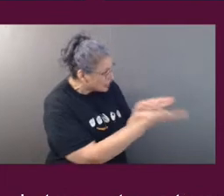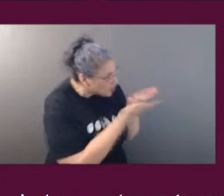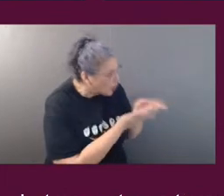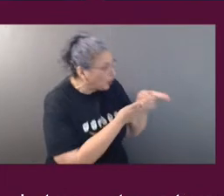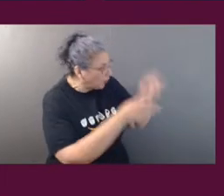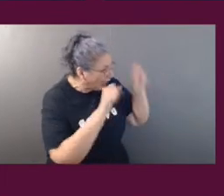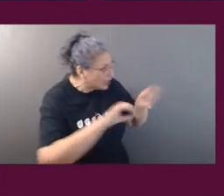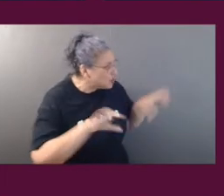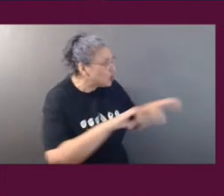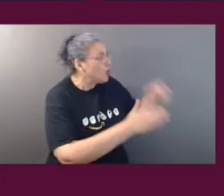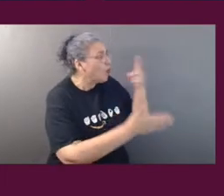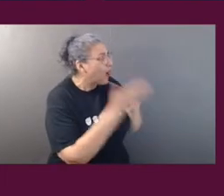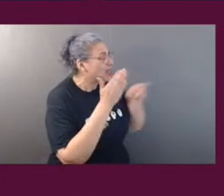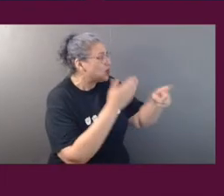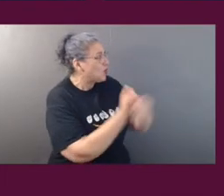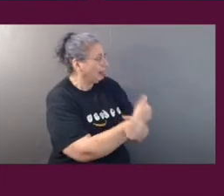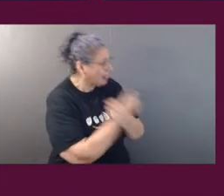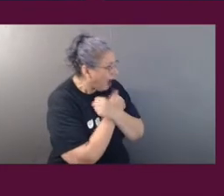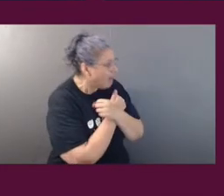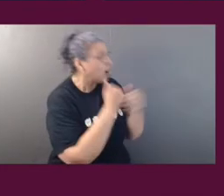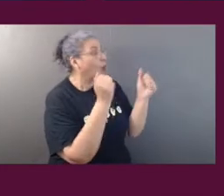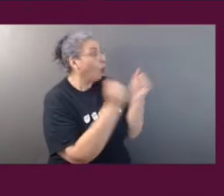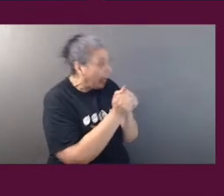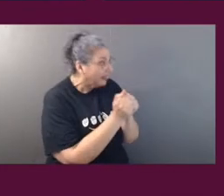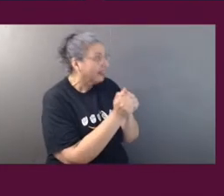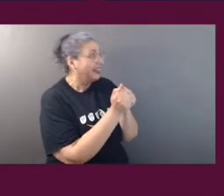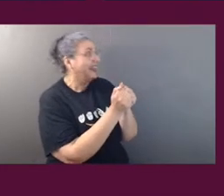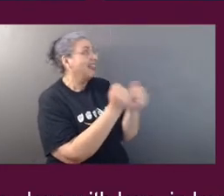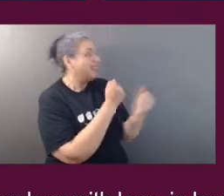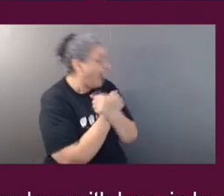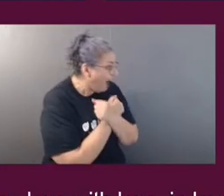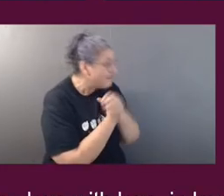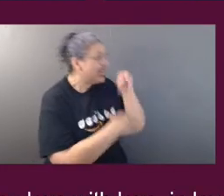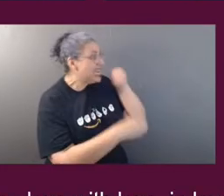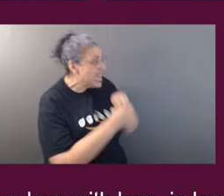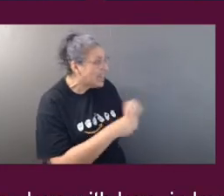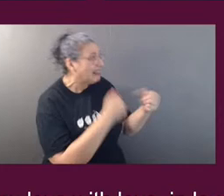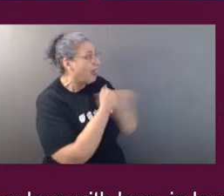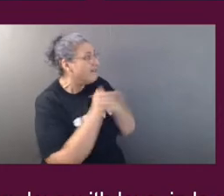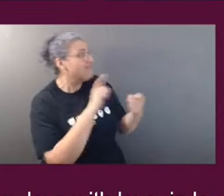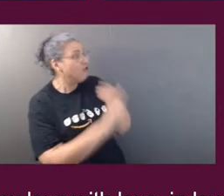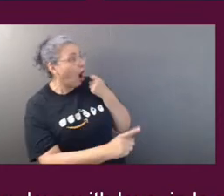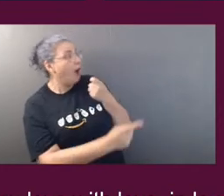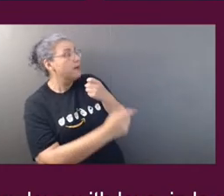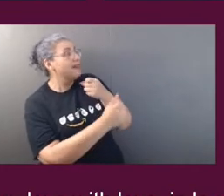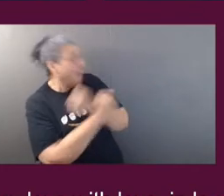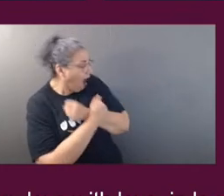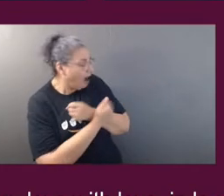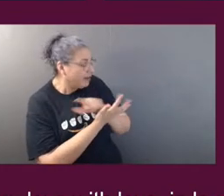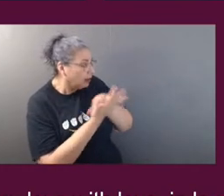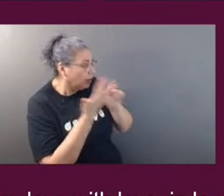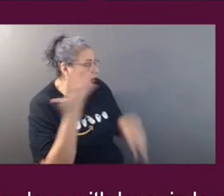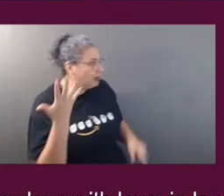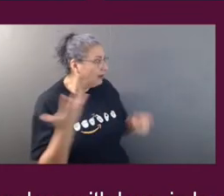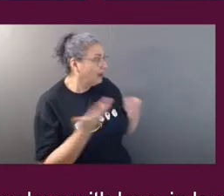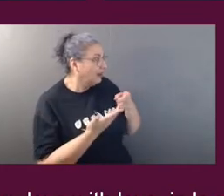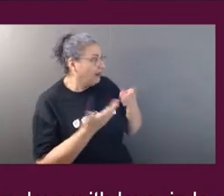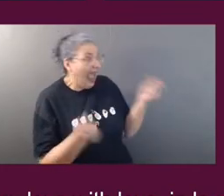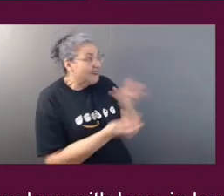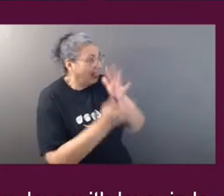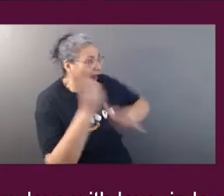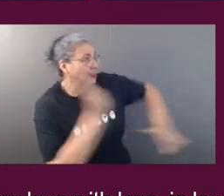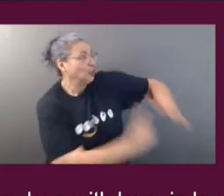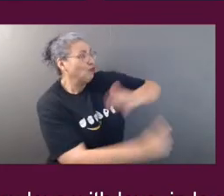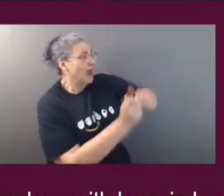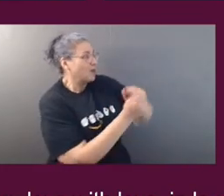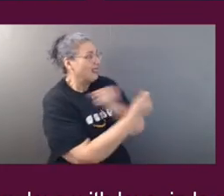Right. Like, you get to do what you love with love, in love, from love. Like, you get it. You get